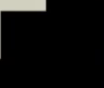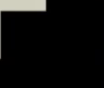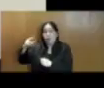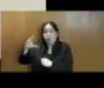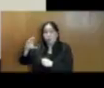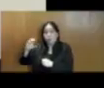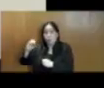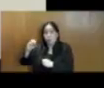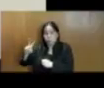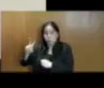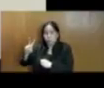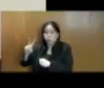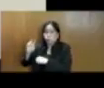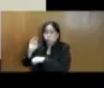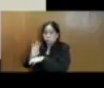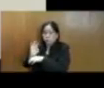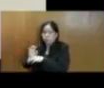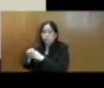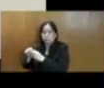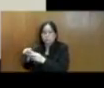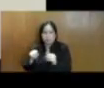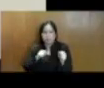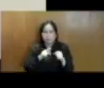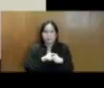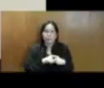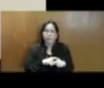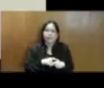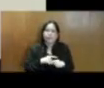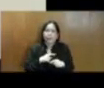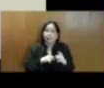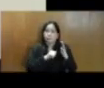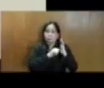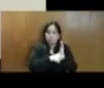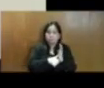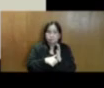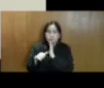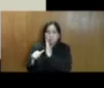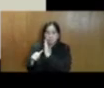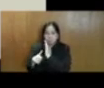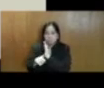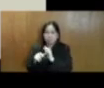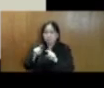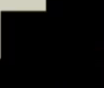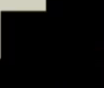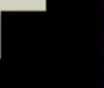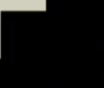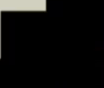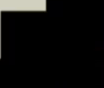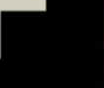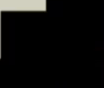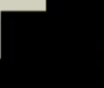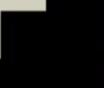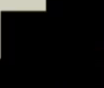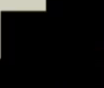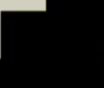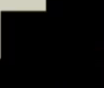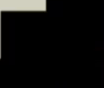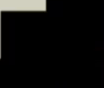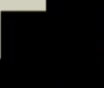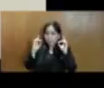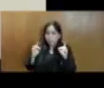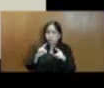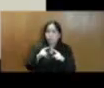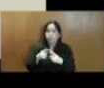right now. There are significant differences in this transition rate between by age, by education, and by